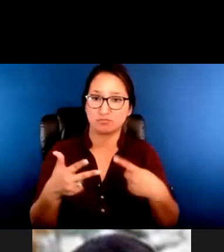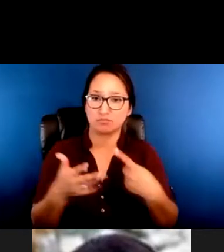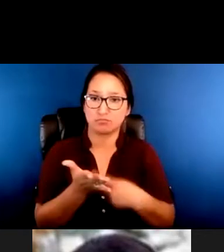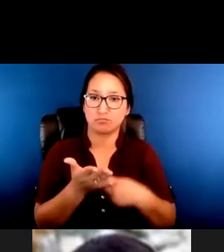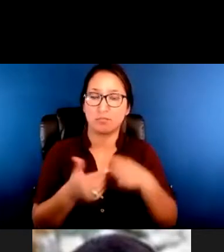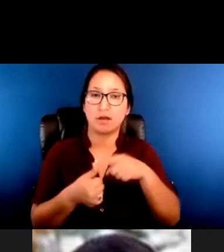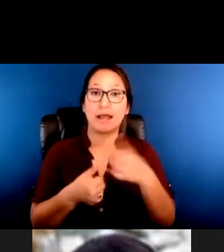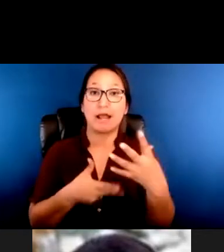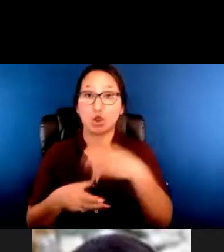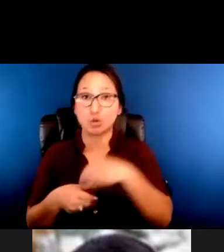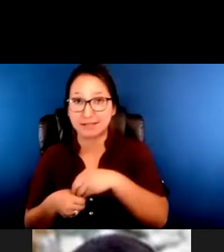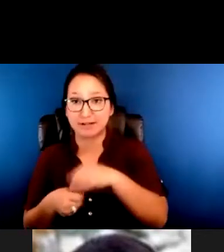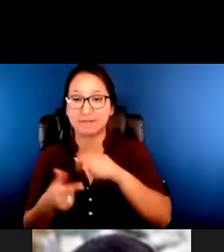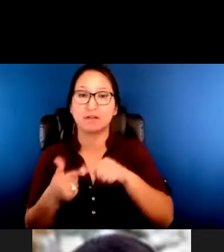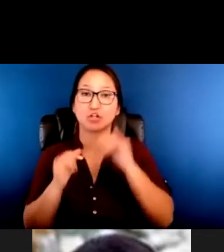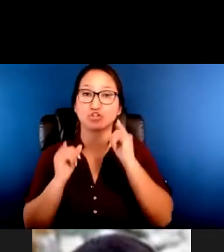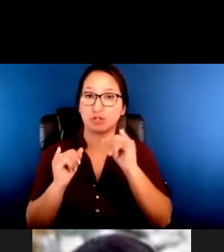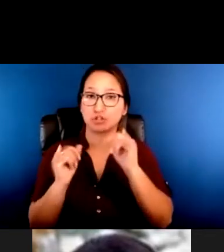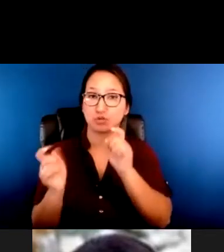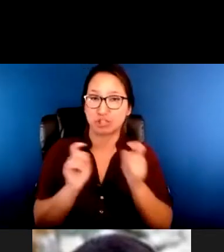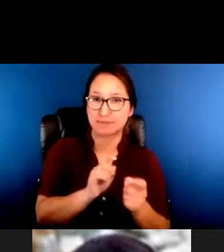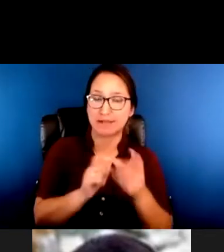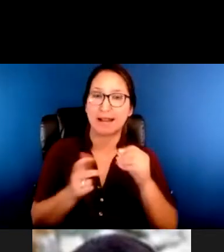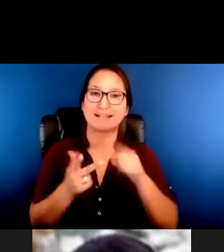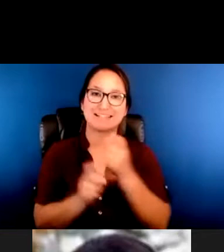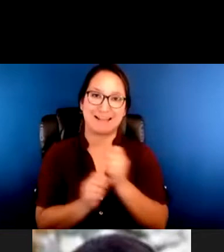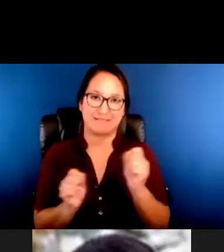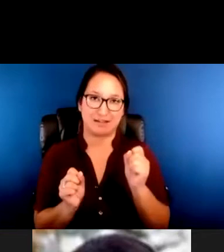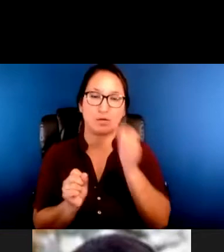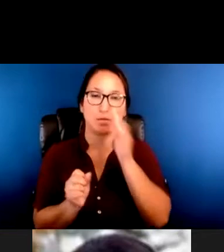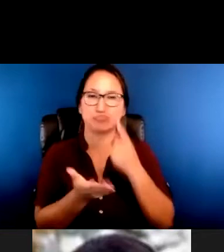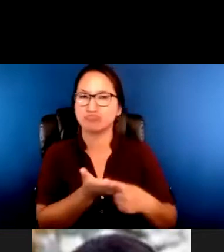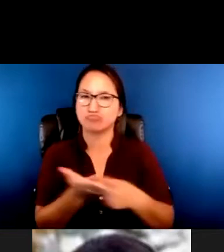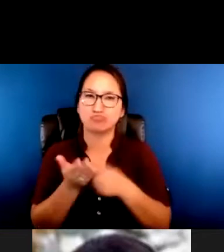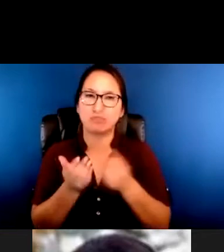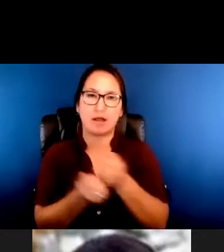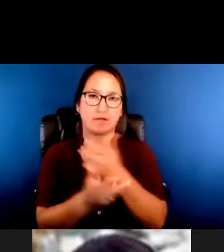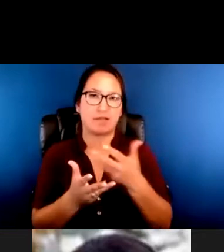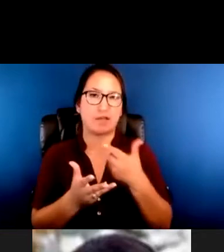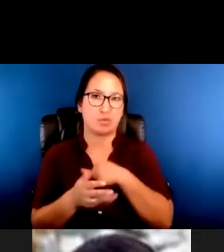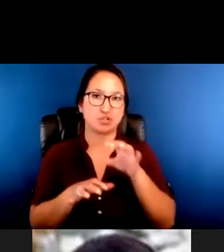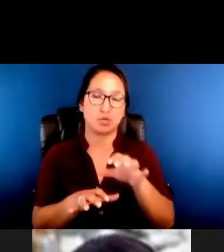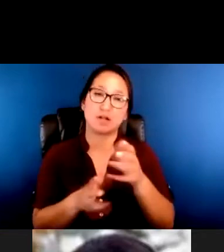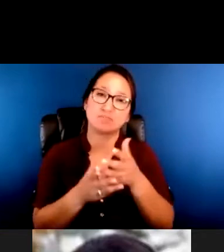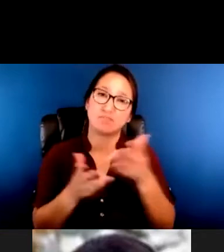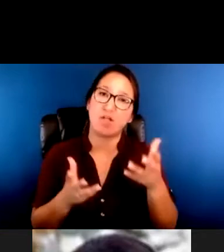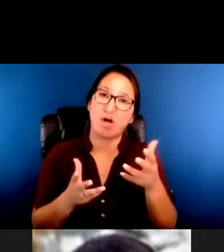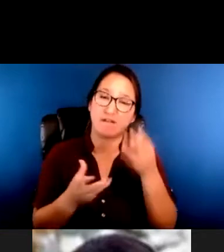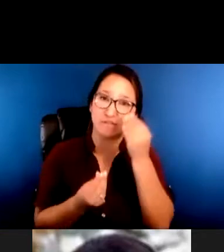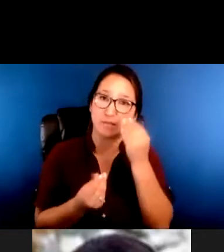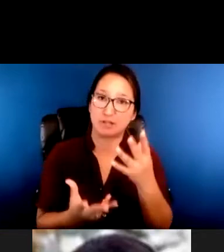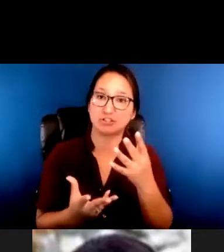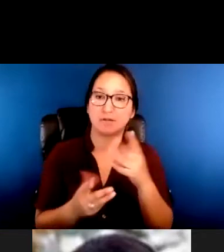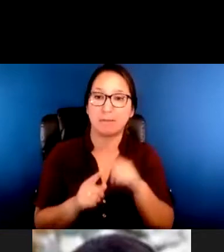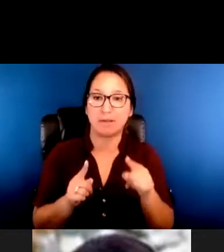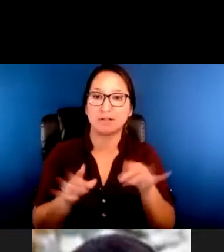inclusivity, instructional adjustments, and safety. We're going to talk about all the things we've been doing that. It's quite a bit, and we want to inform you, even as large